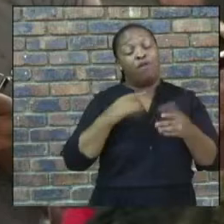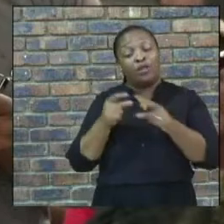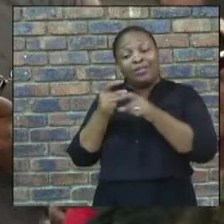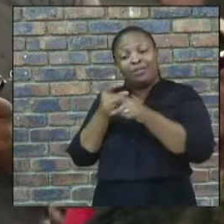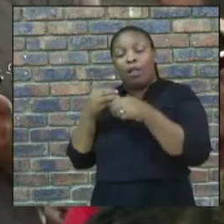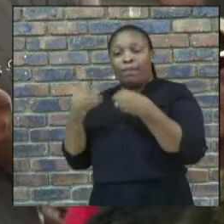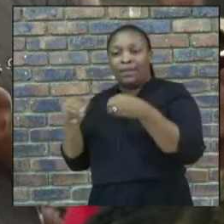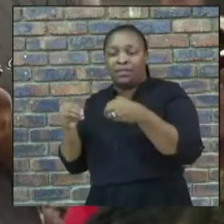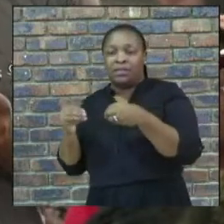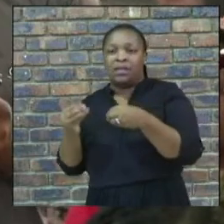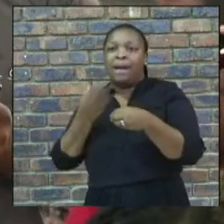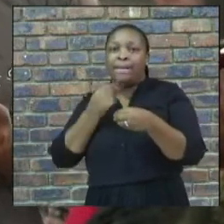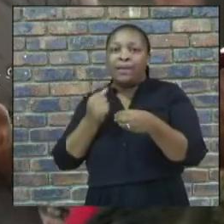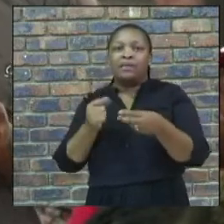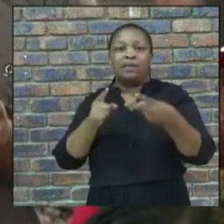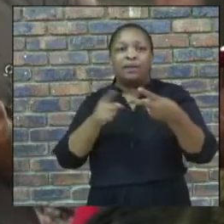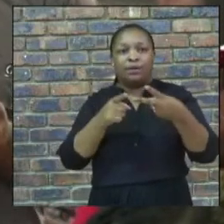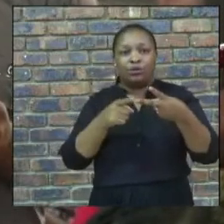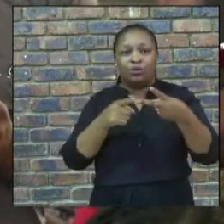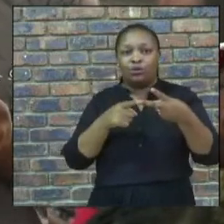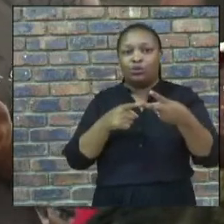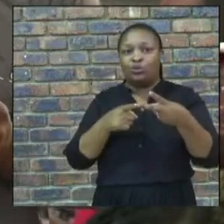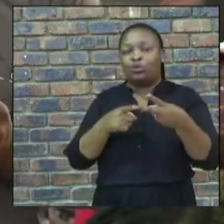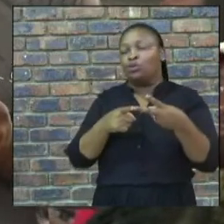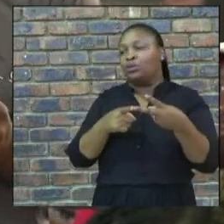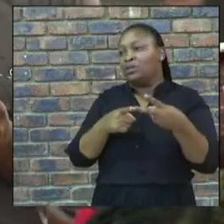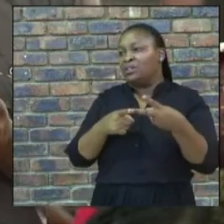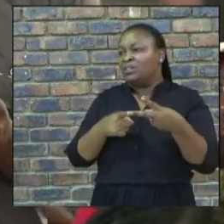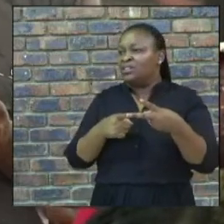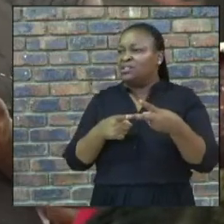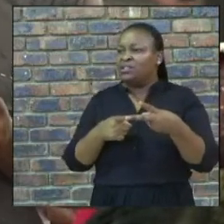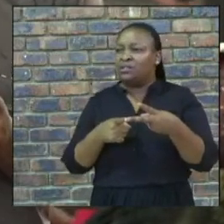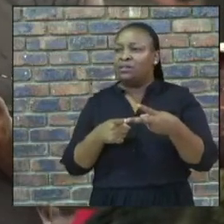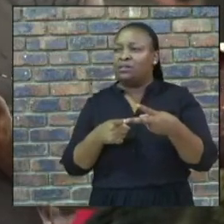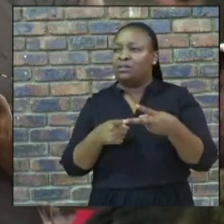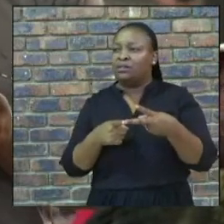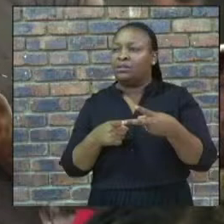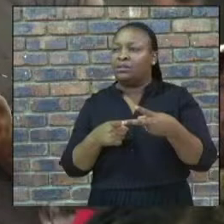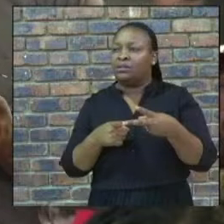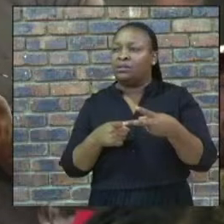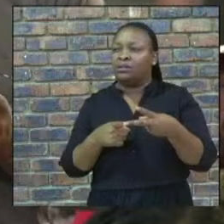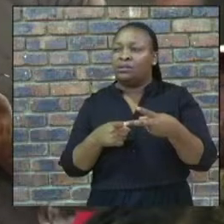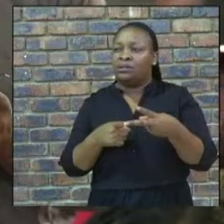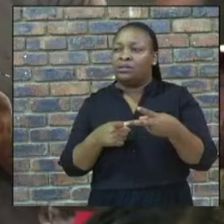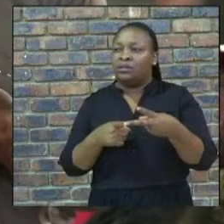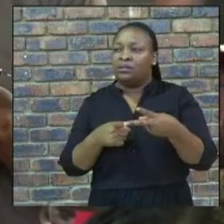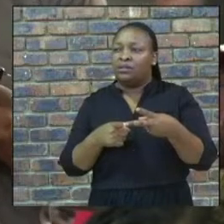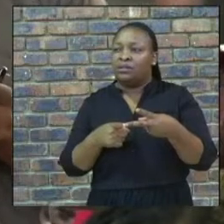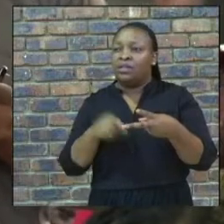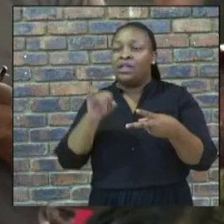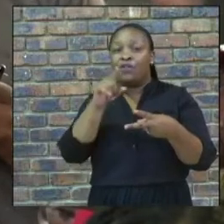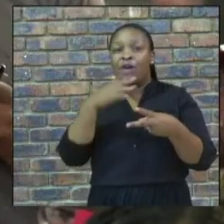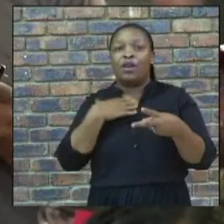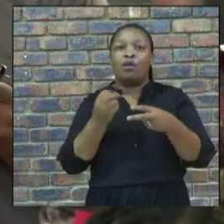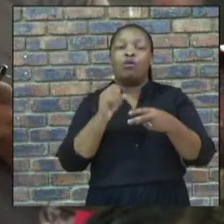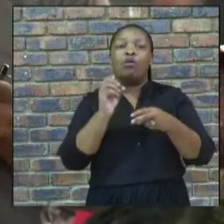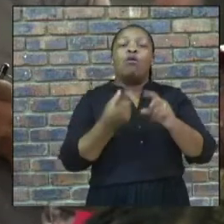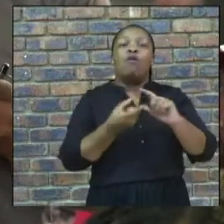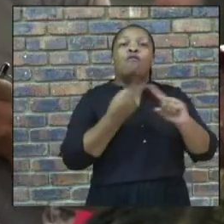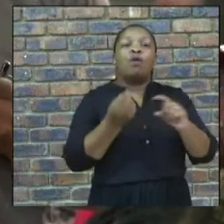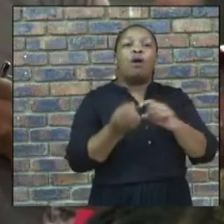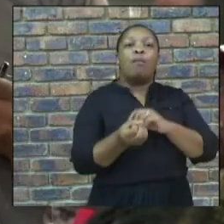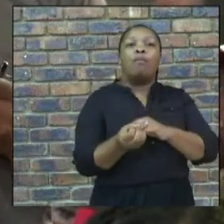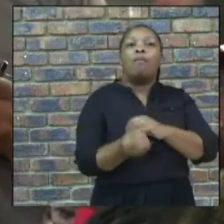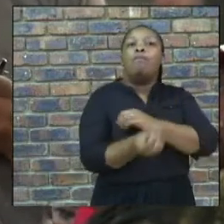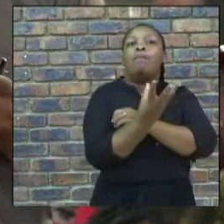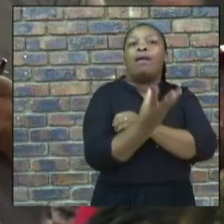one. Number 2, indaba ye territorial. There's an issue yokuthi nina you coming from Mpumalanga or you are coming from Natal and